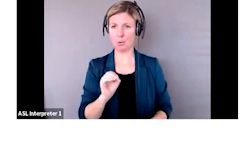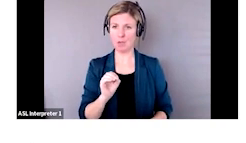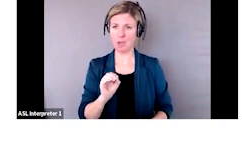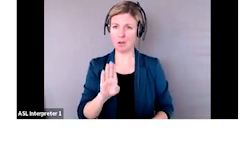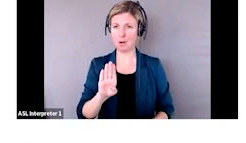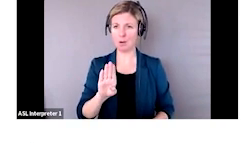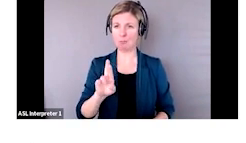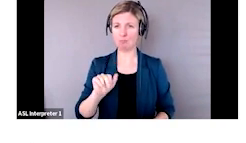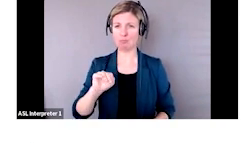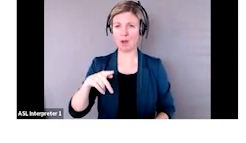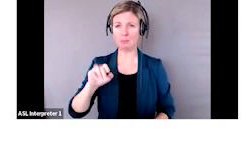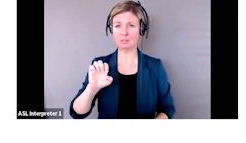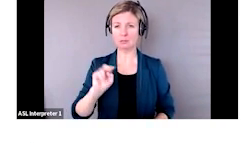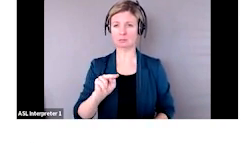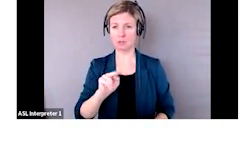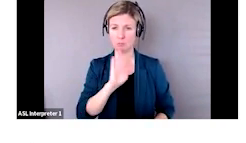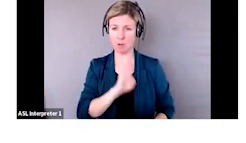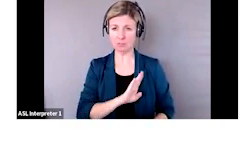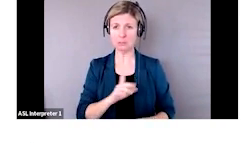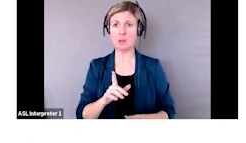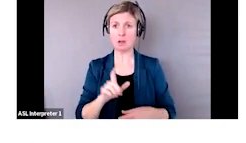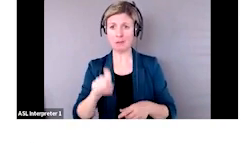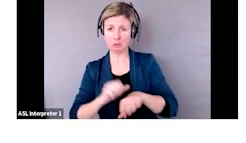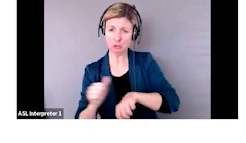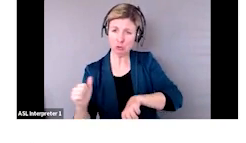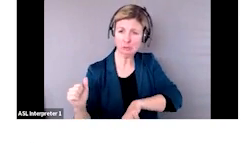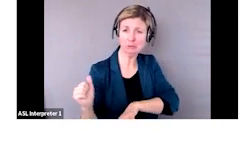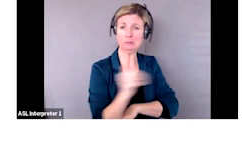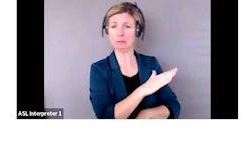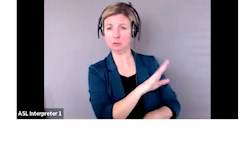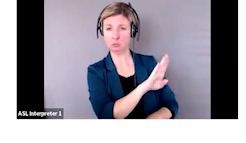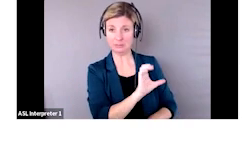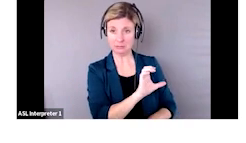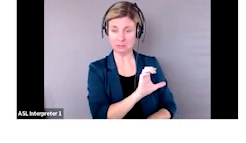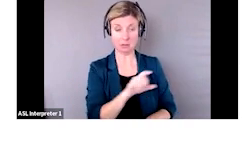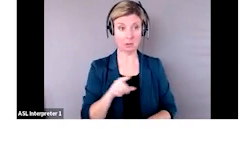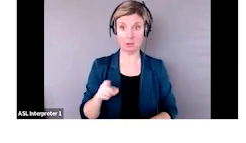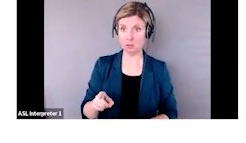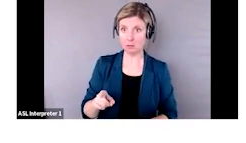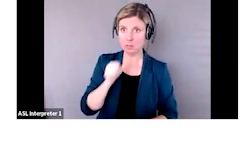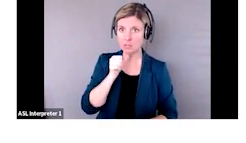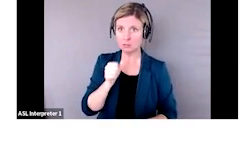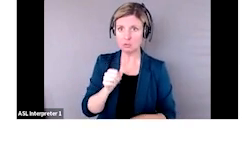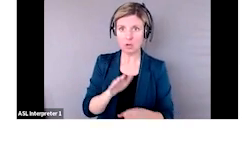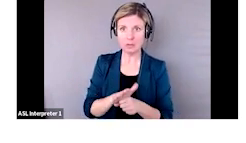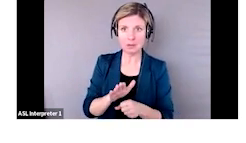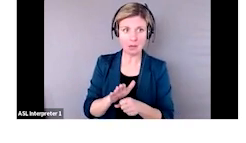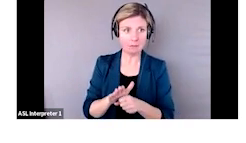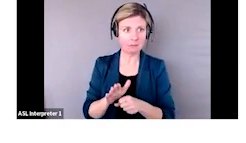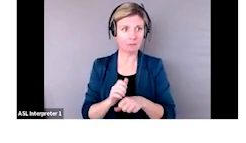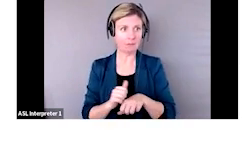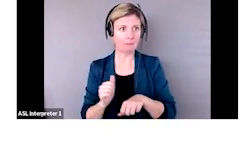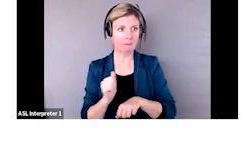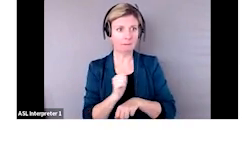Amazon. And so if you don't have enough inventory relative to the trailing 4 weeks